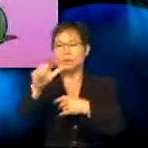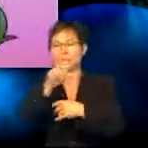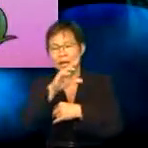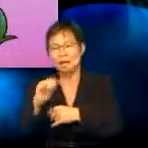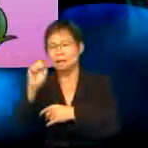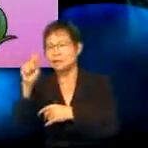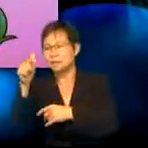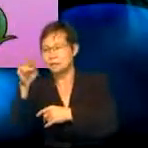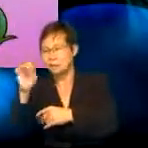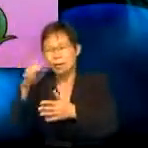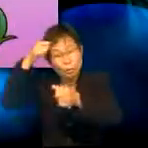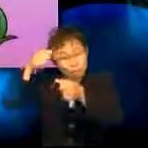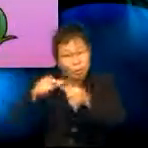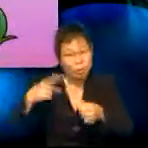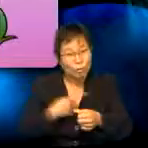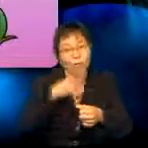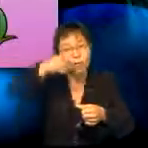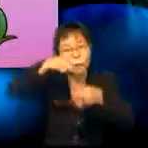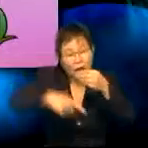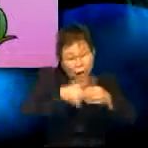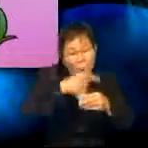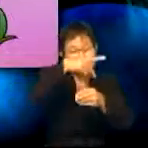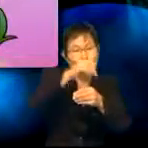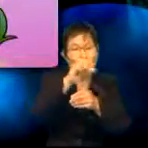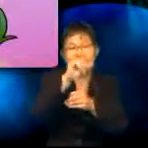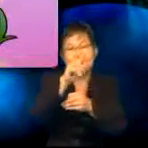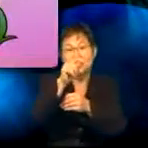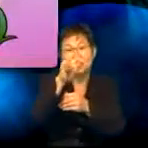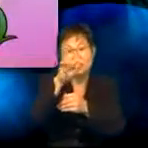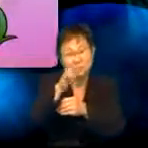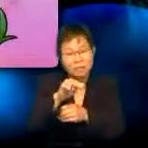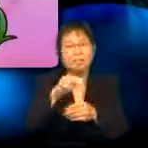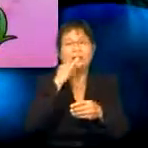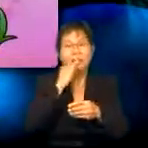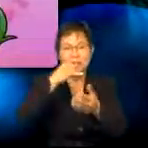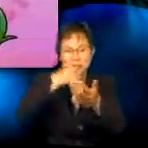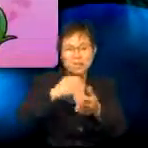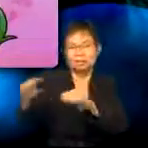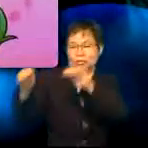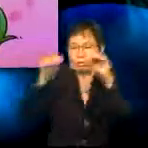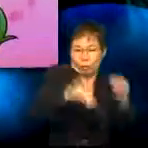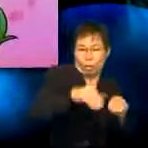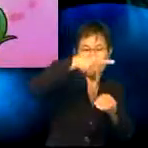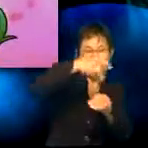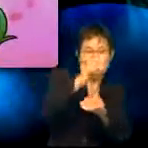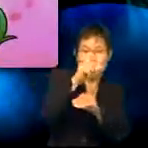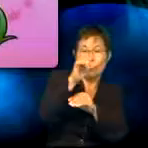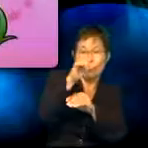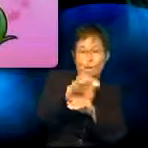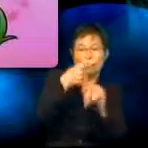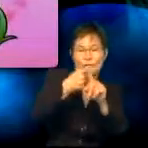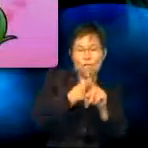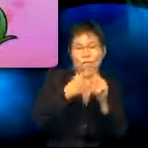Remember what we have said about pollination? Well, it is the transfer of pollen grains from